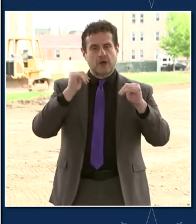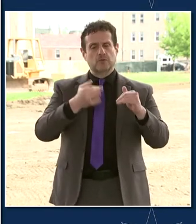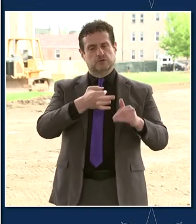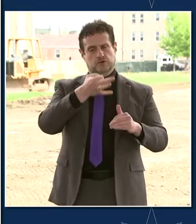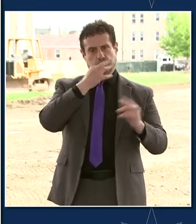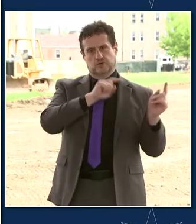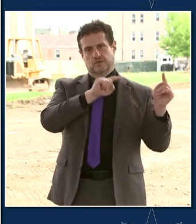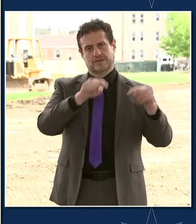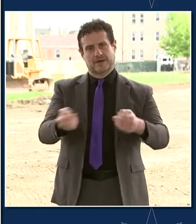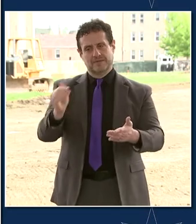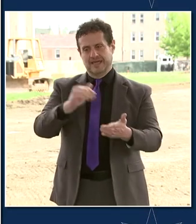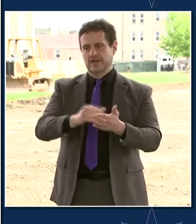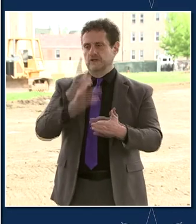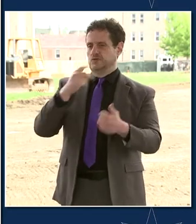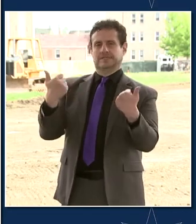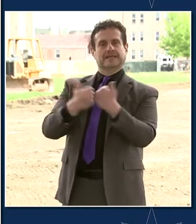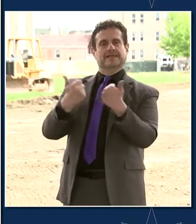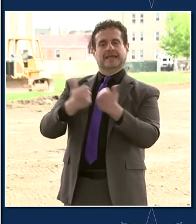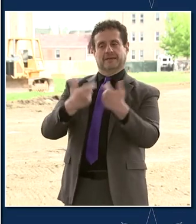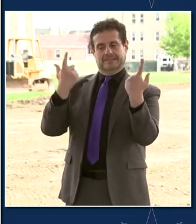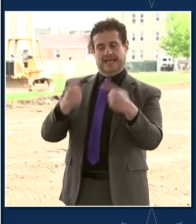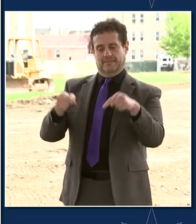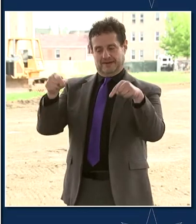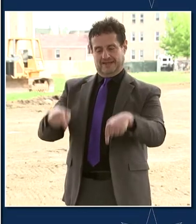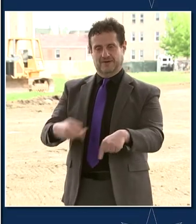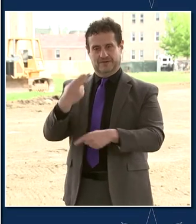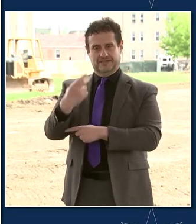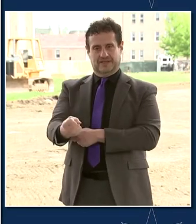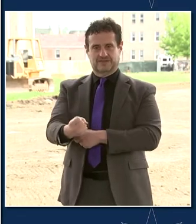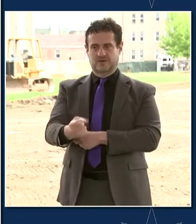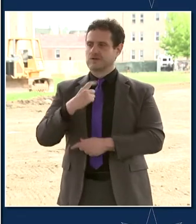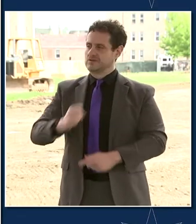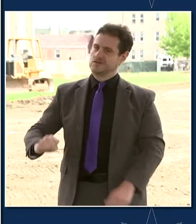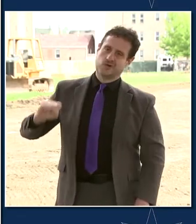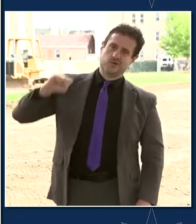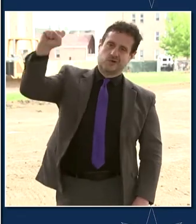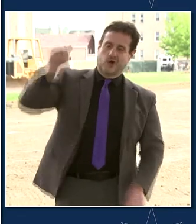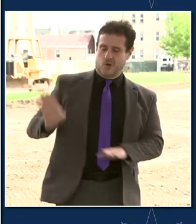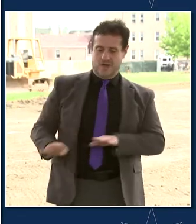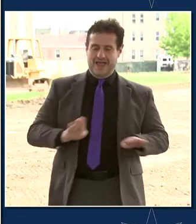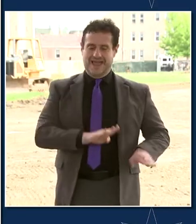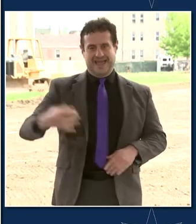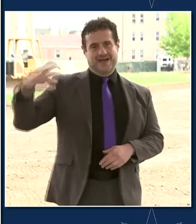to see games on the field taking place. So go Admirals.